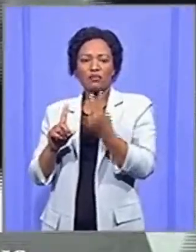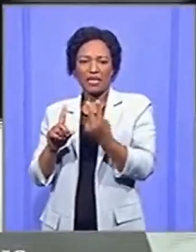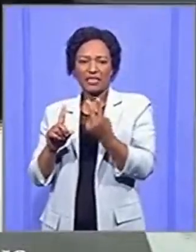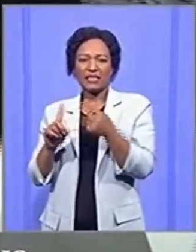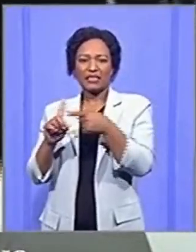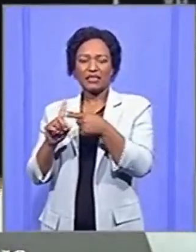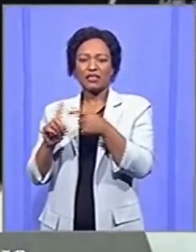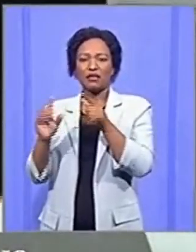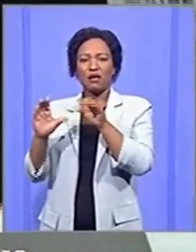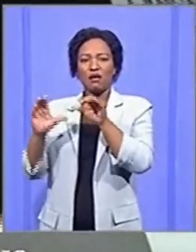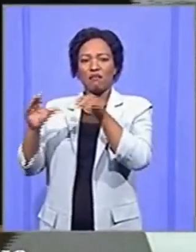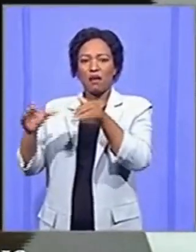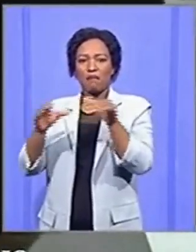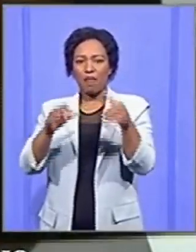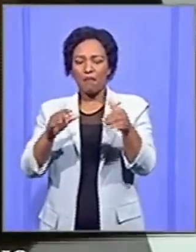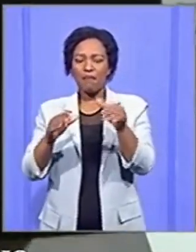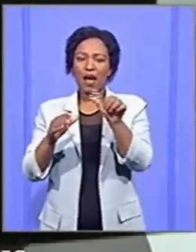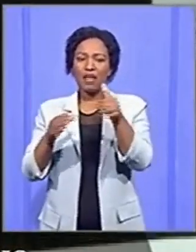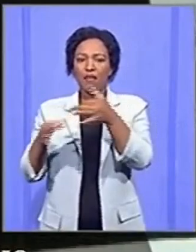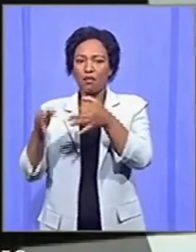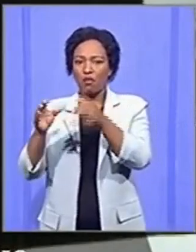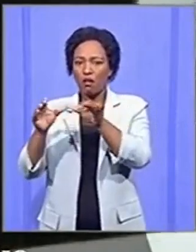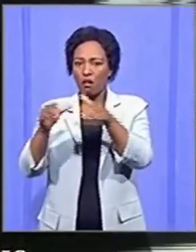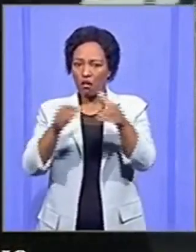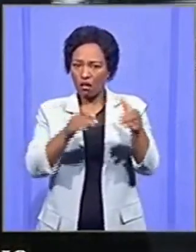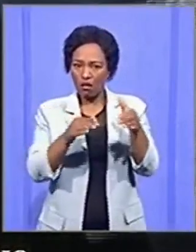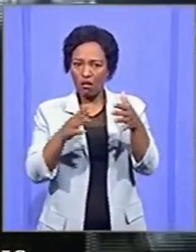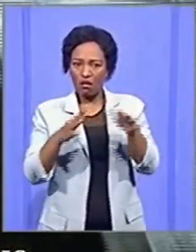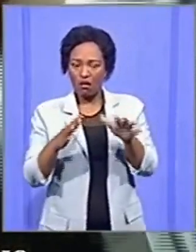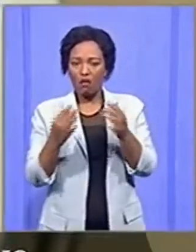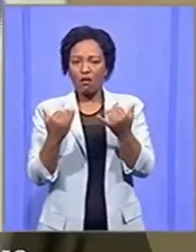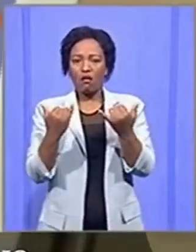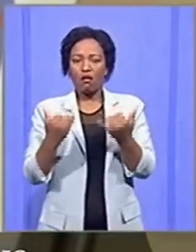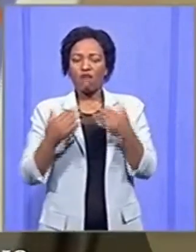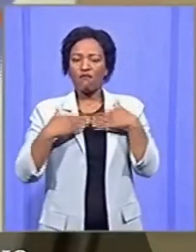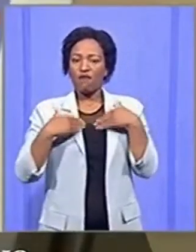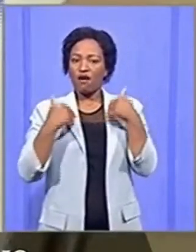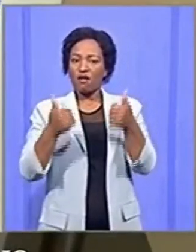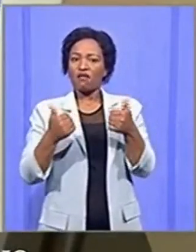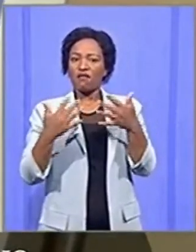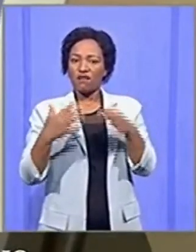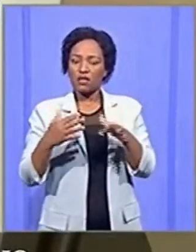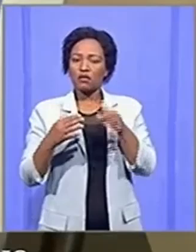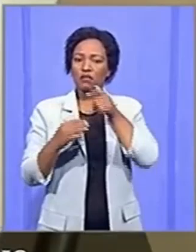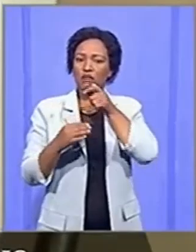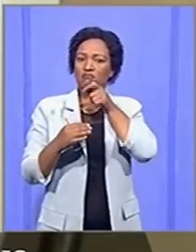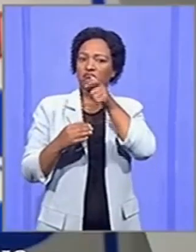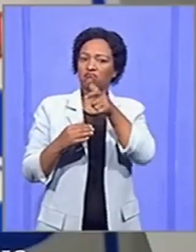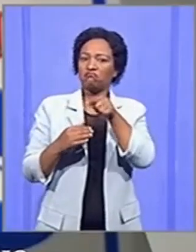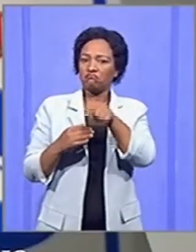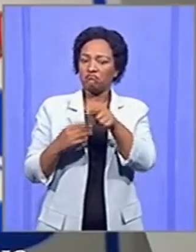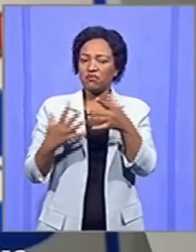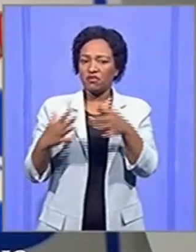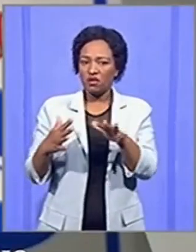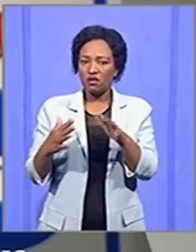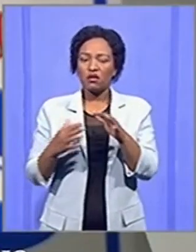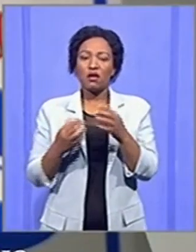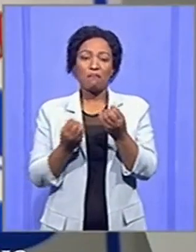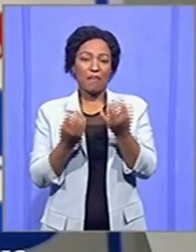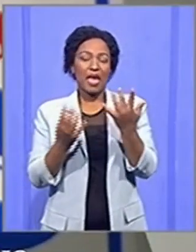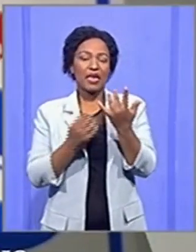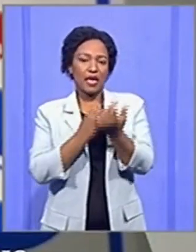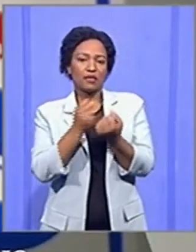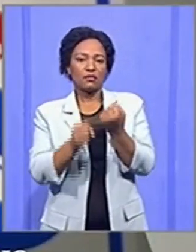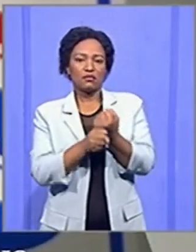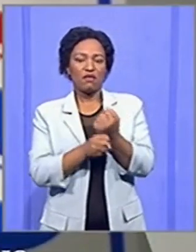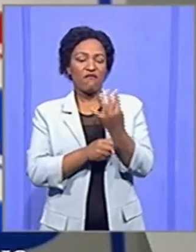mmalwa a sepolotiki le bangwe ba badiredi ba lephata la boitekanelo ba o kgadile thata. Go tsere puso dingwaga di le 4